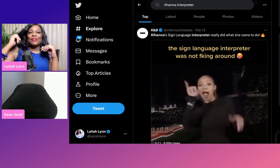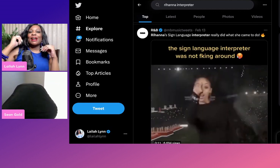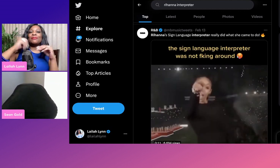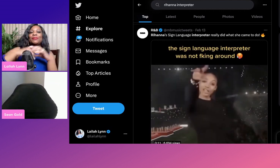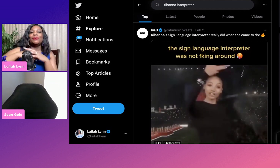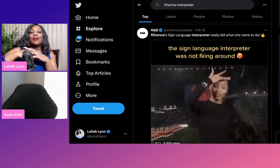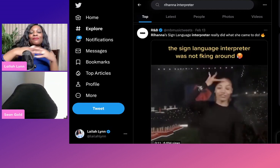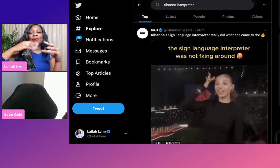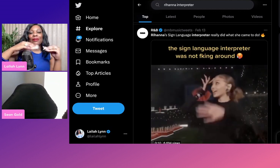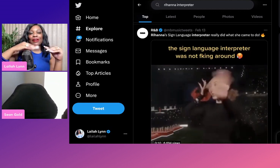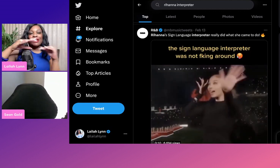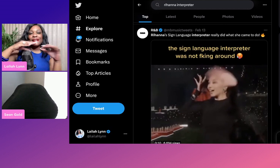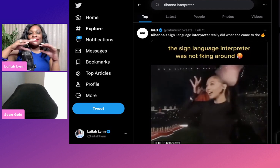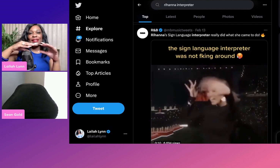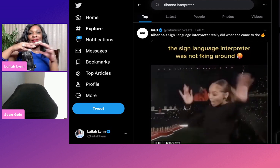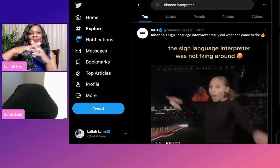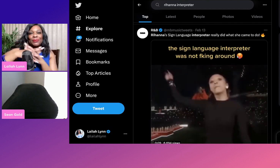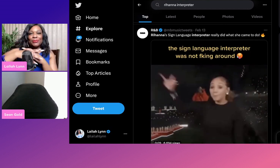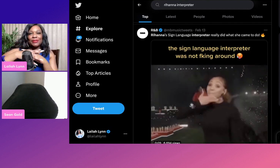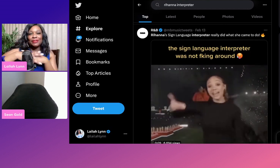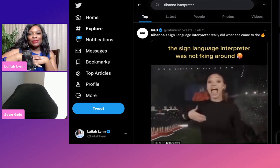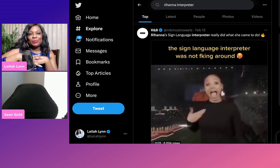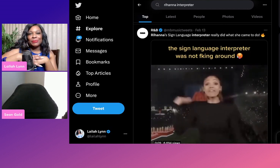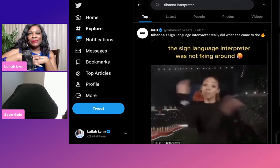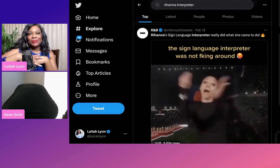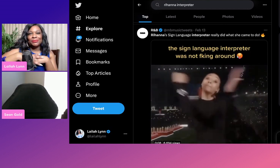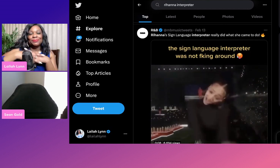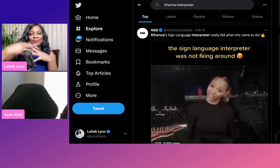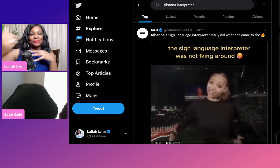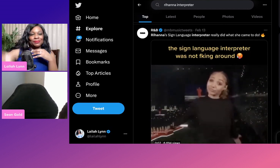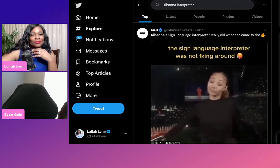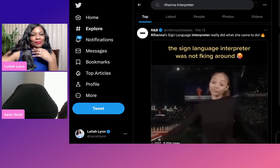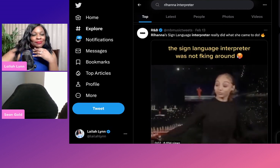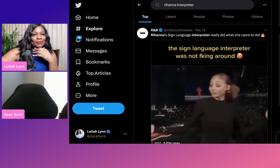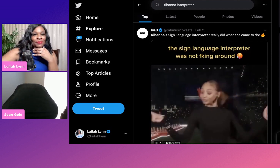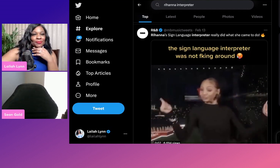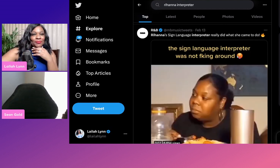going viral for her ASL on the Super Bowl?